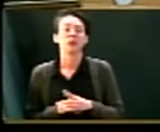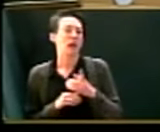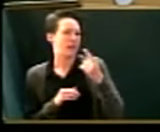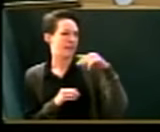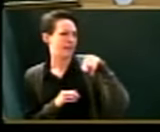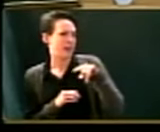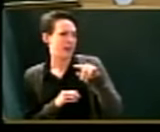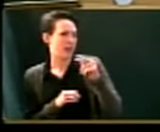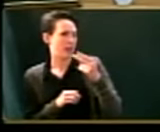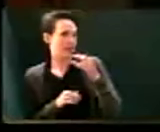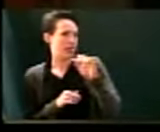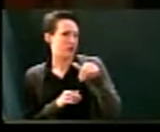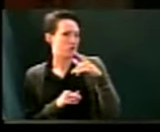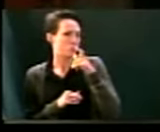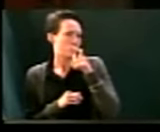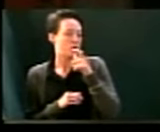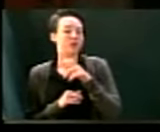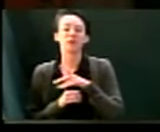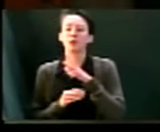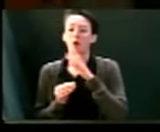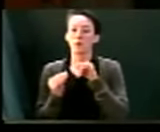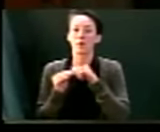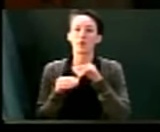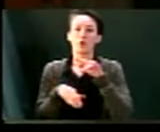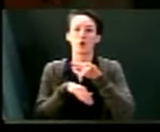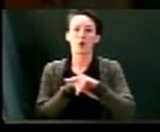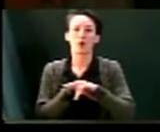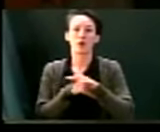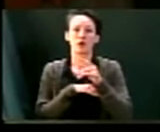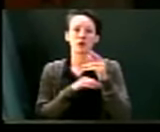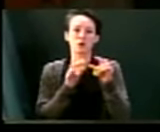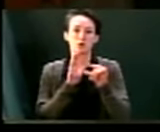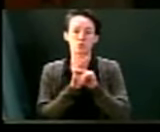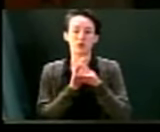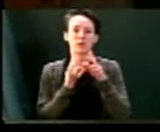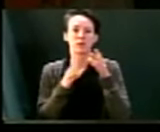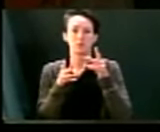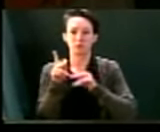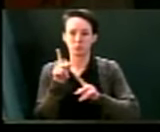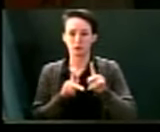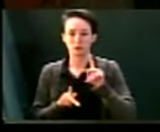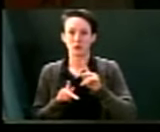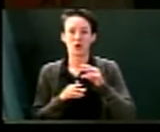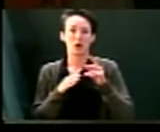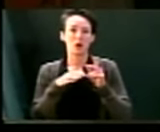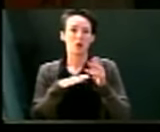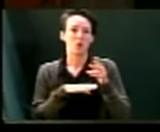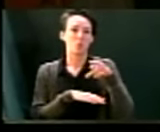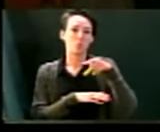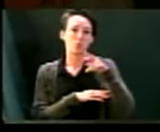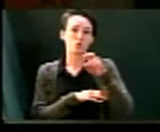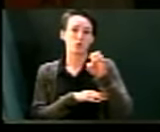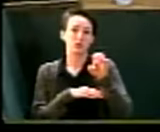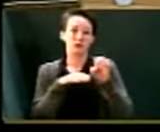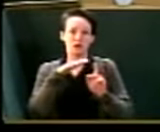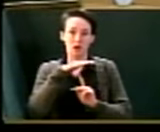Who should have gotten that information? I'm talking about your early grades folks, all your pre-K and K.